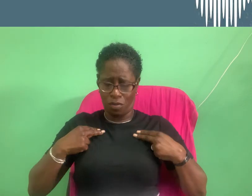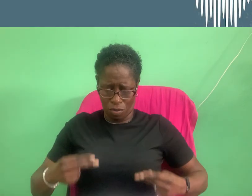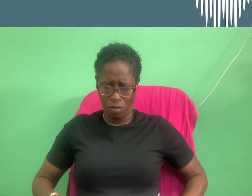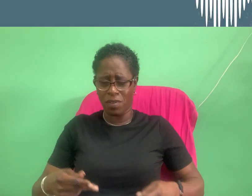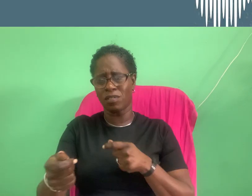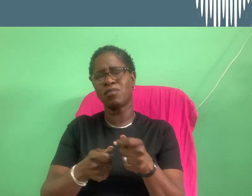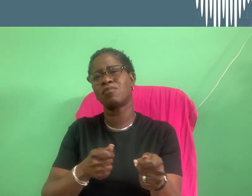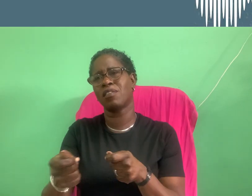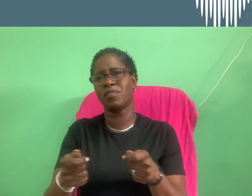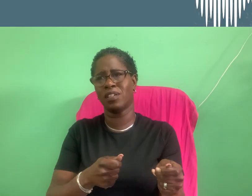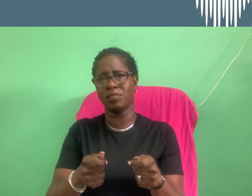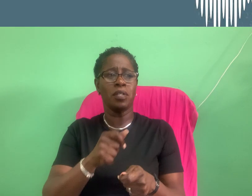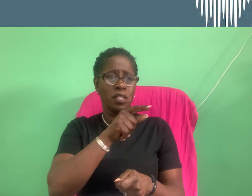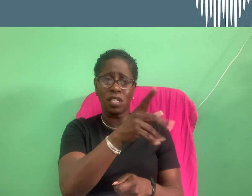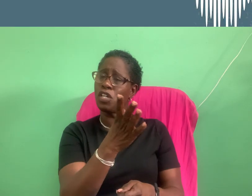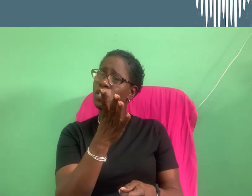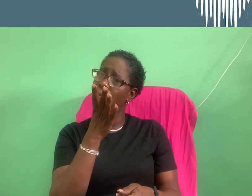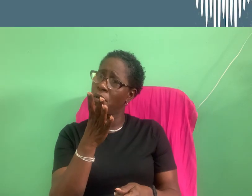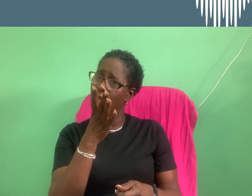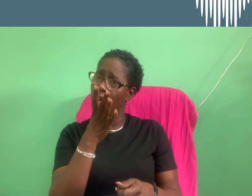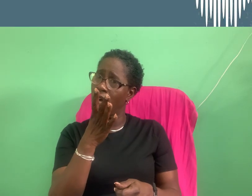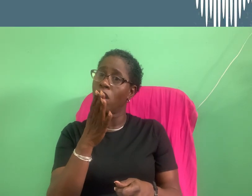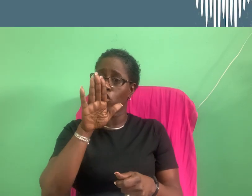it's interesting. I'm a mom of a kiddo with a